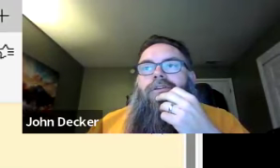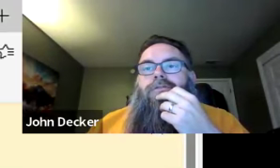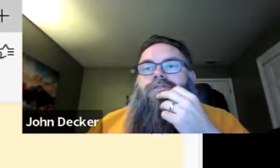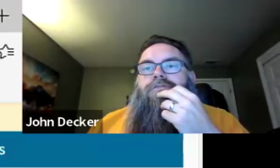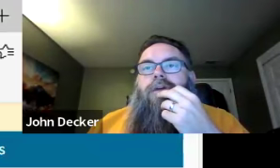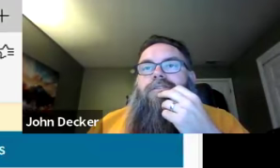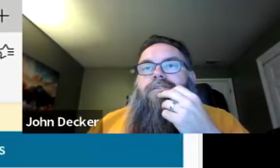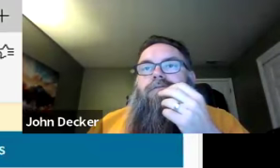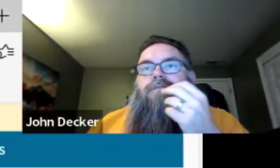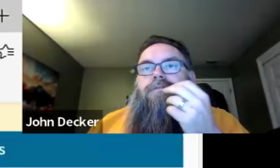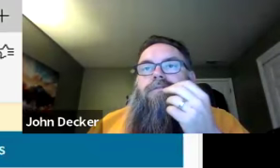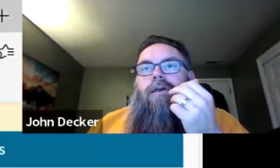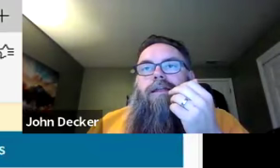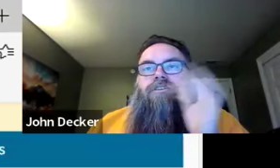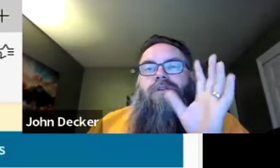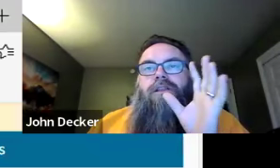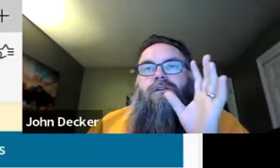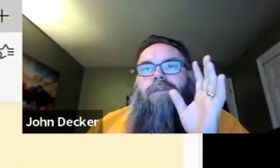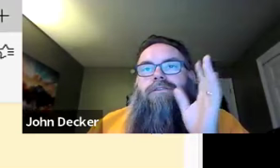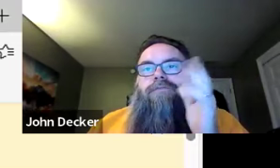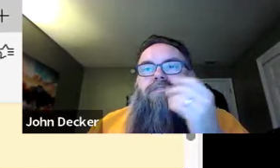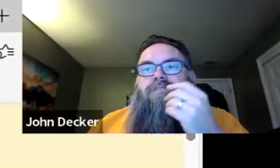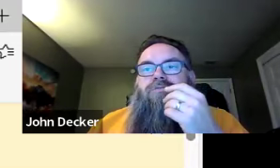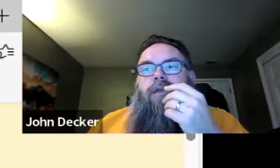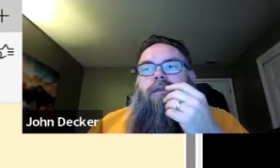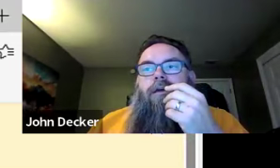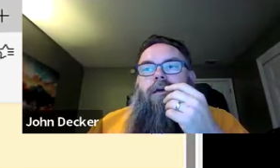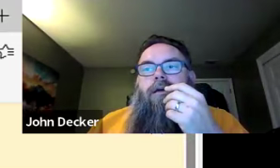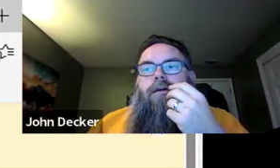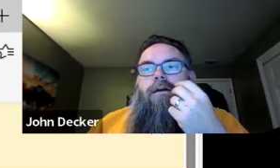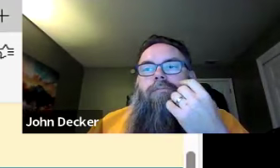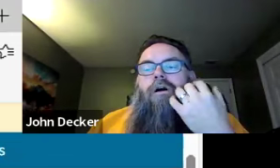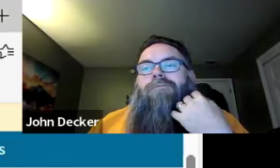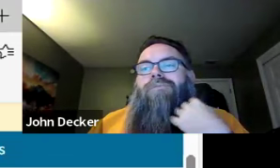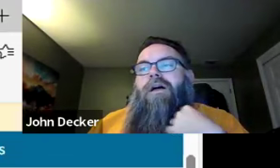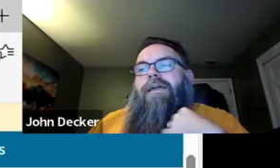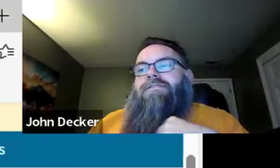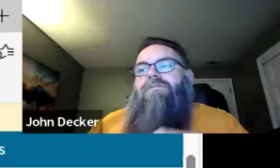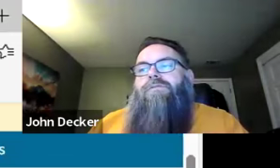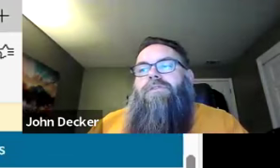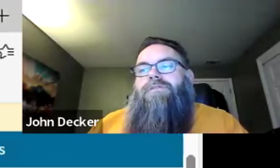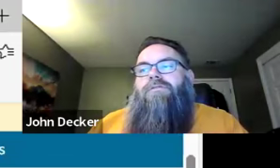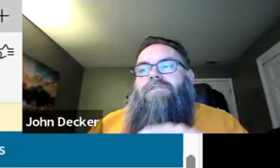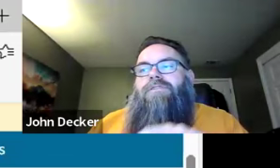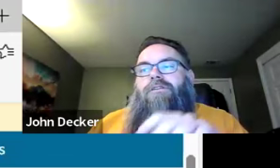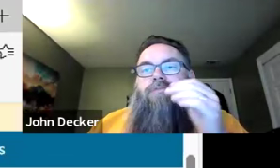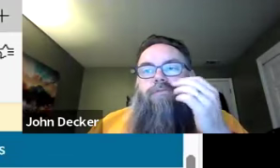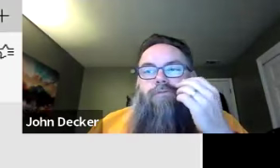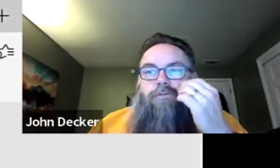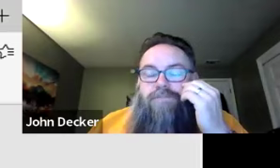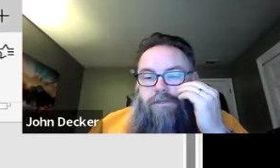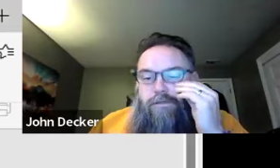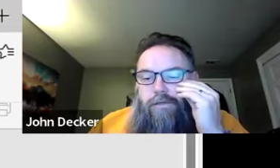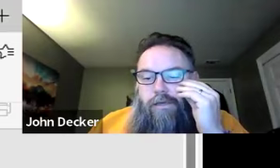And I'm going to go to the directives, and I just want to clarify the difference between non-compliance with the service